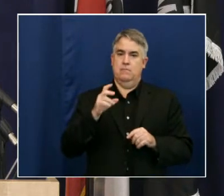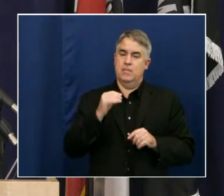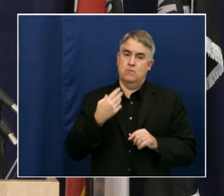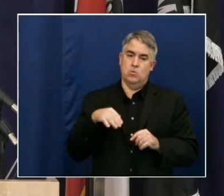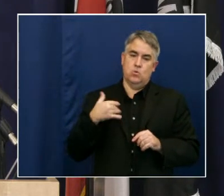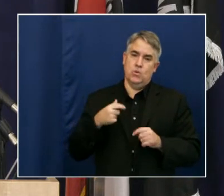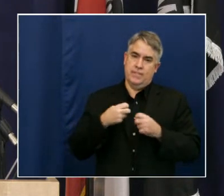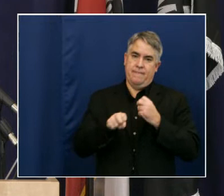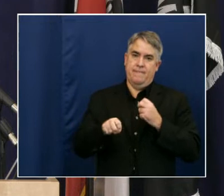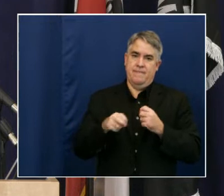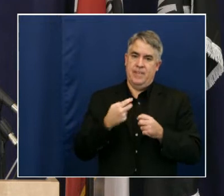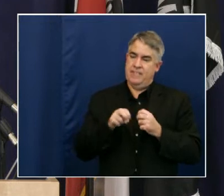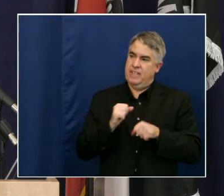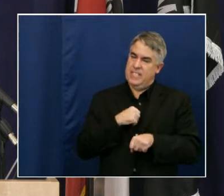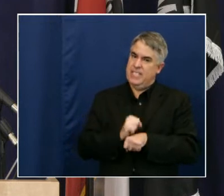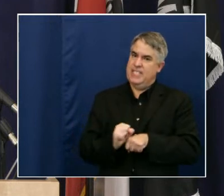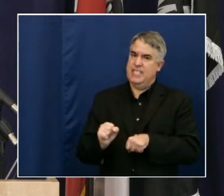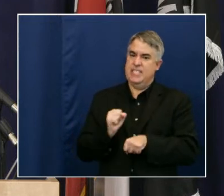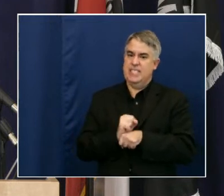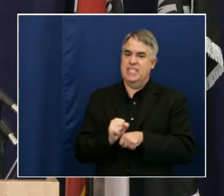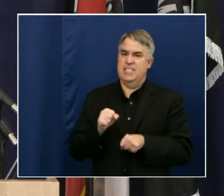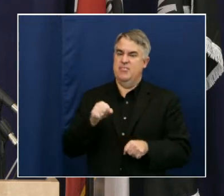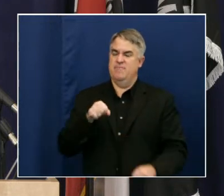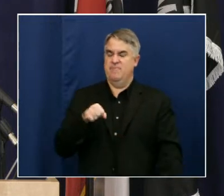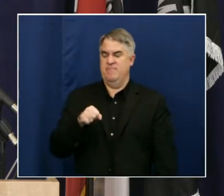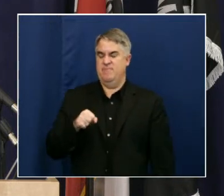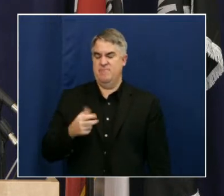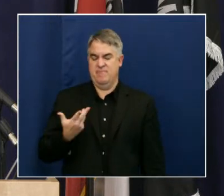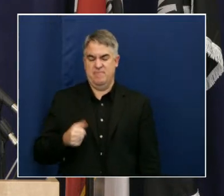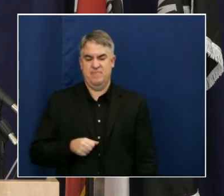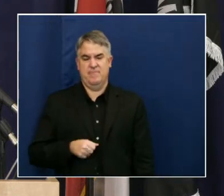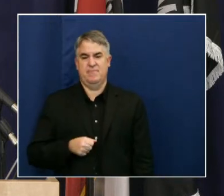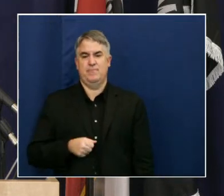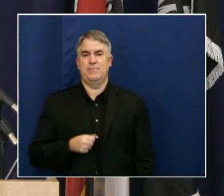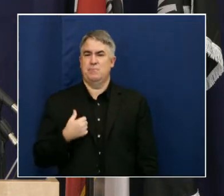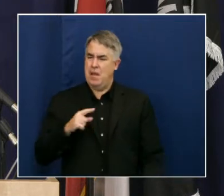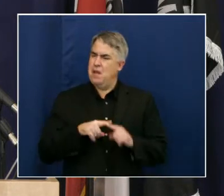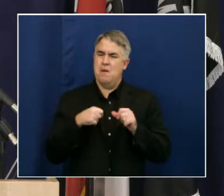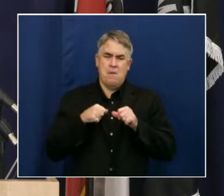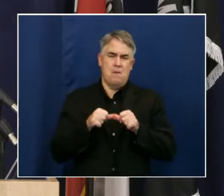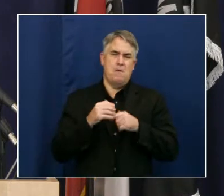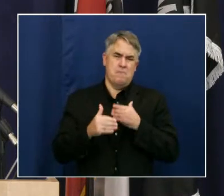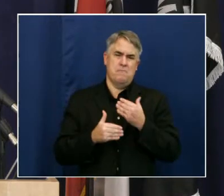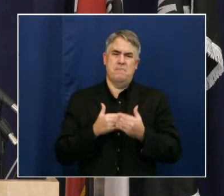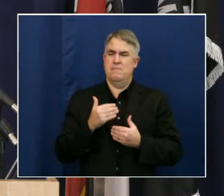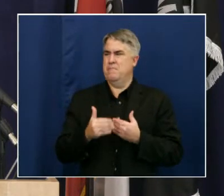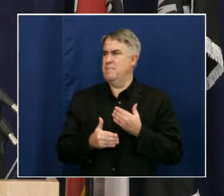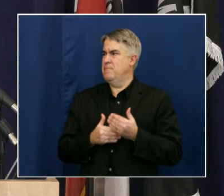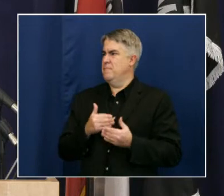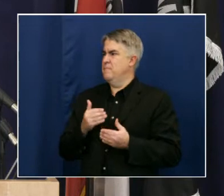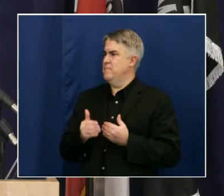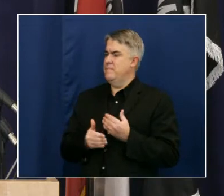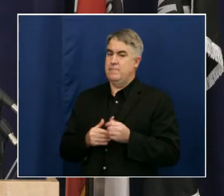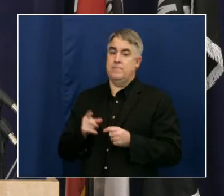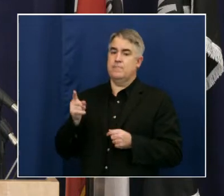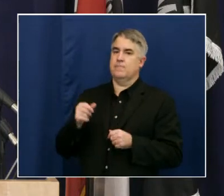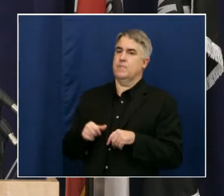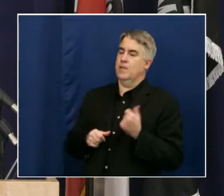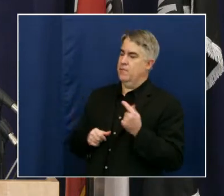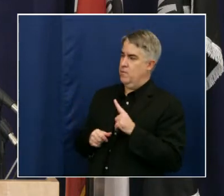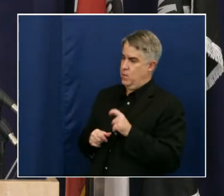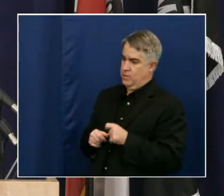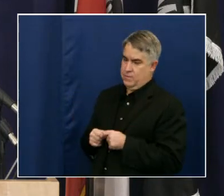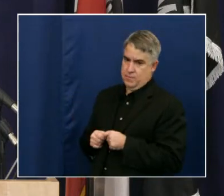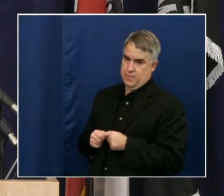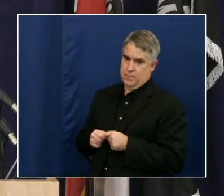on, but we just have to continue to push ahead and make adjustments where we can. question is for